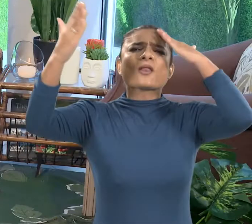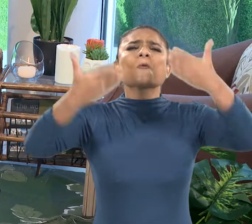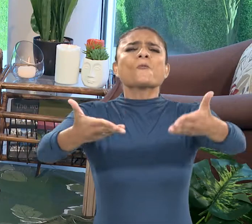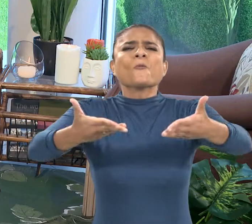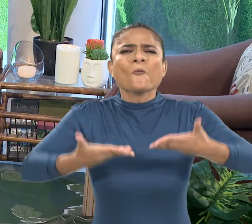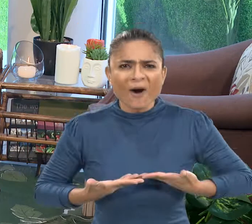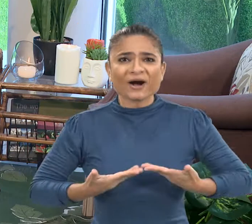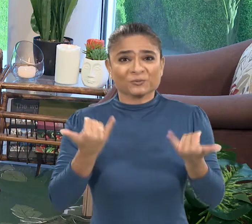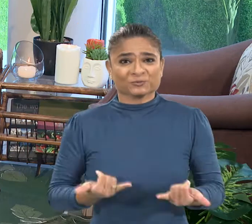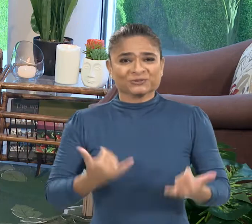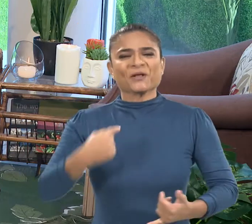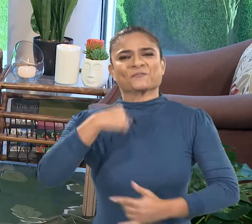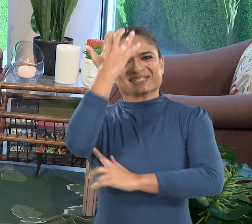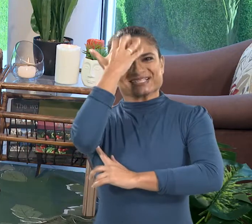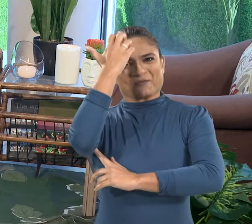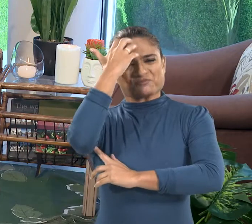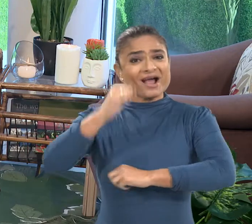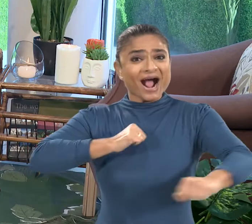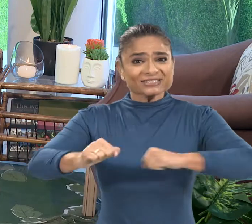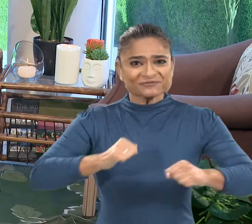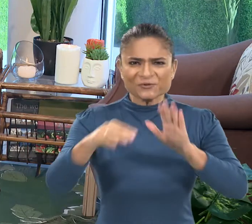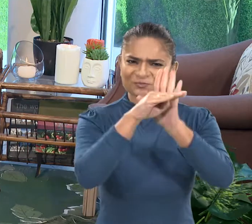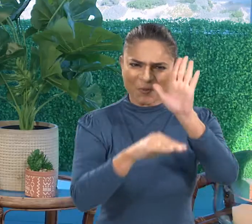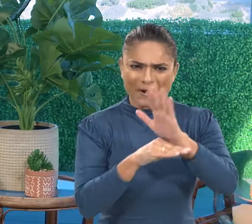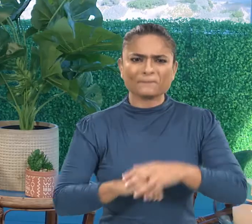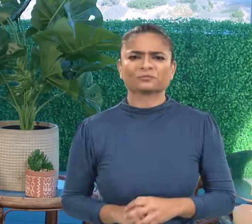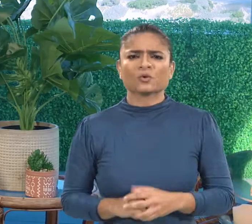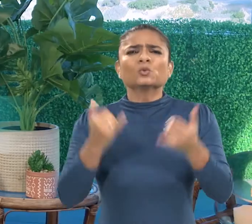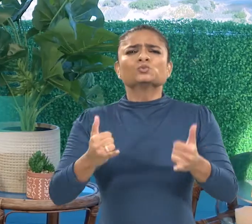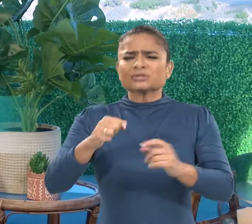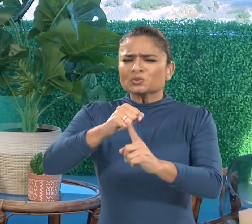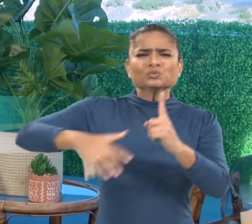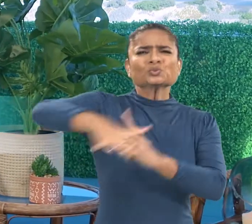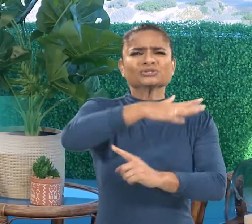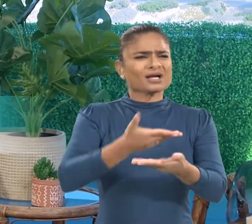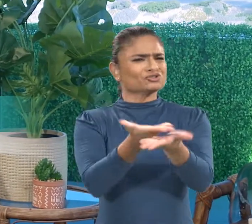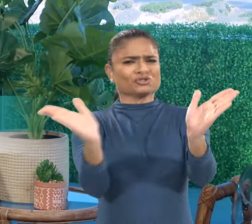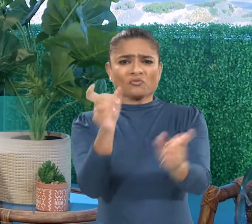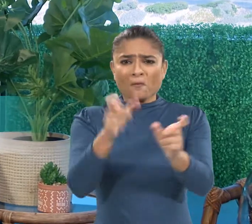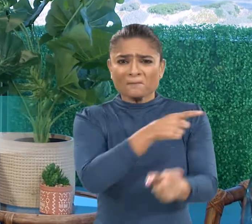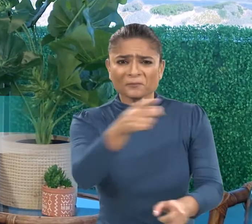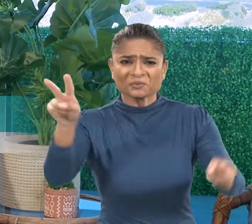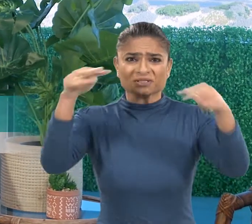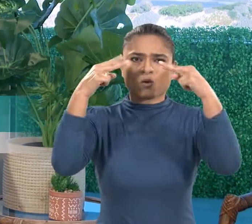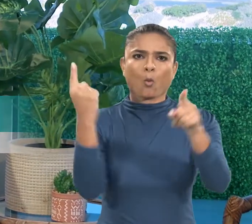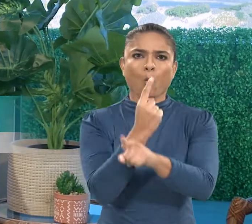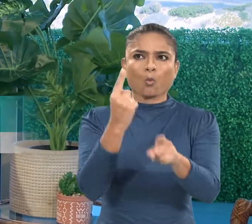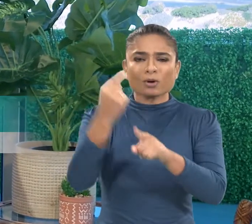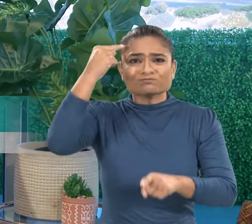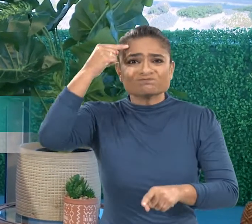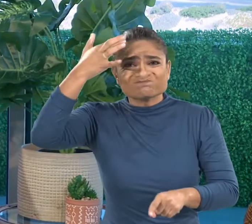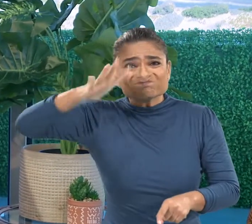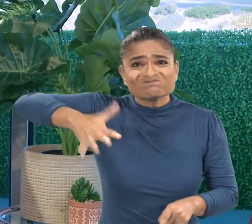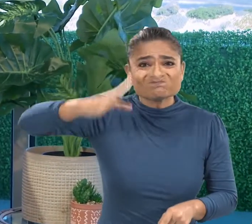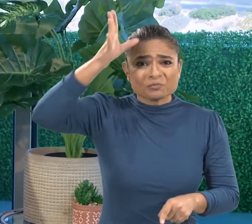Hello and welcome to Activated with me, your host, Taryn Tomlinson. Society in general does not aspire for people with